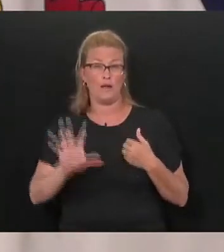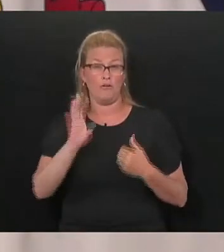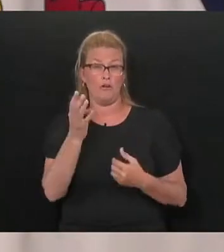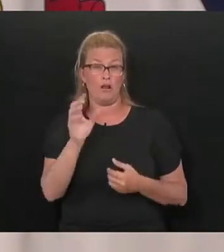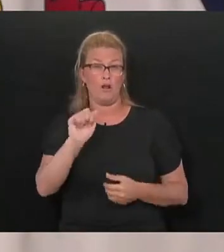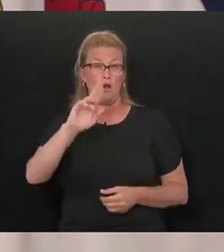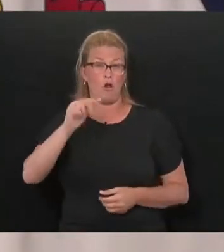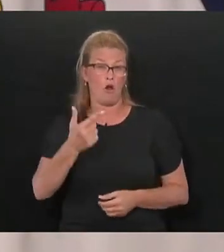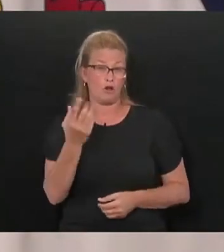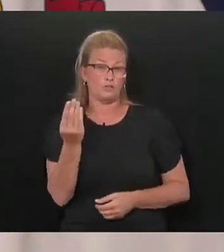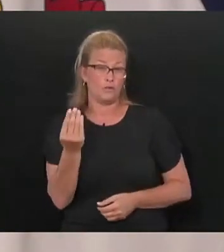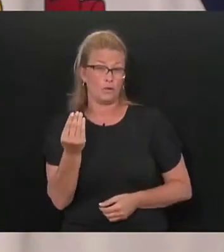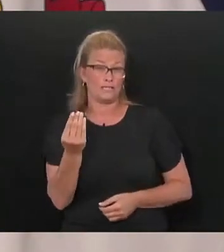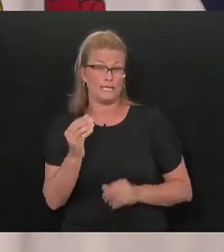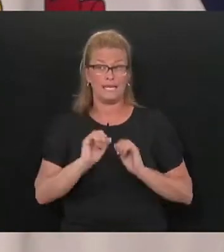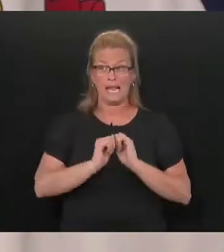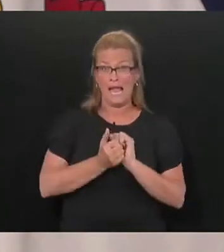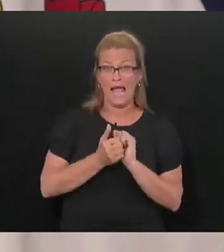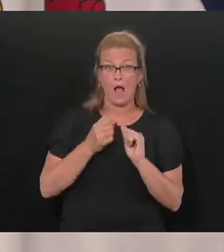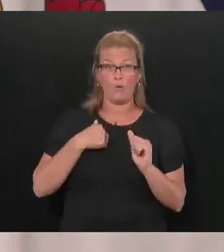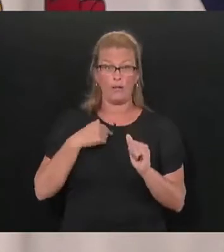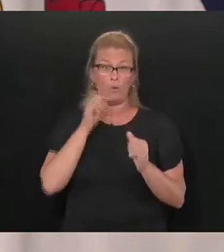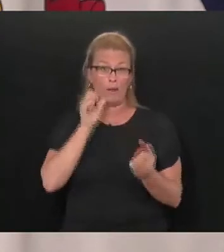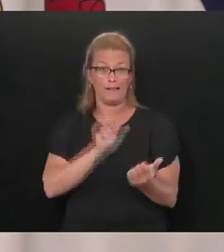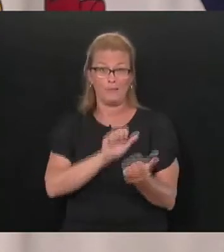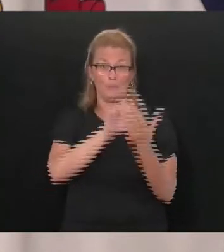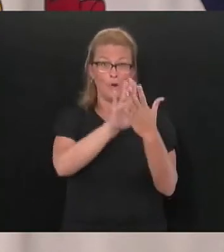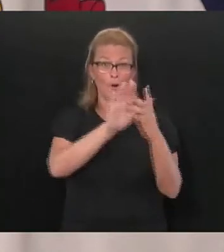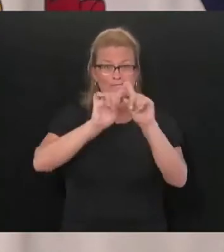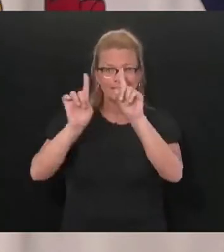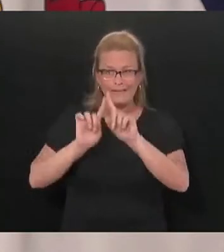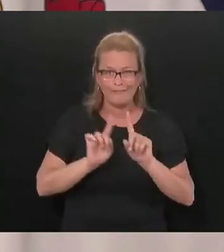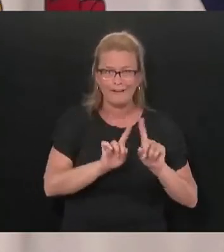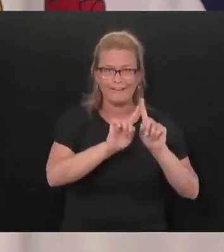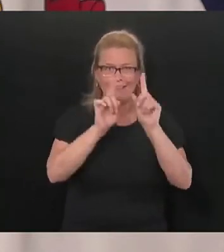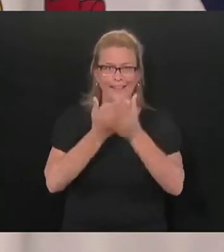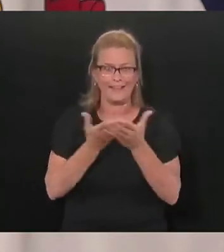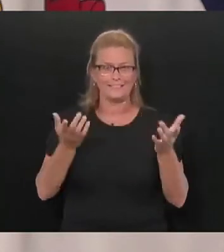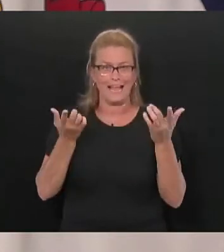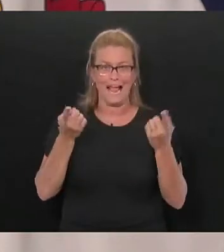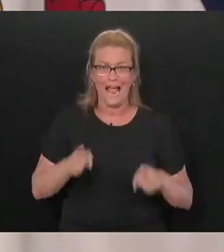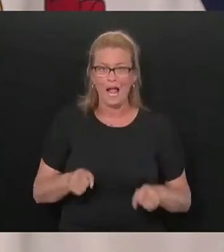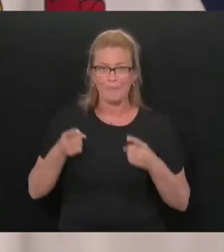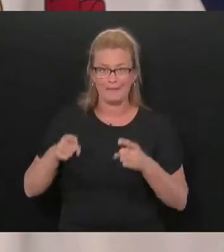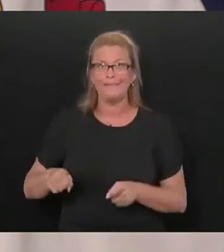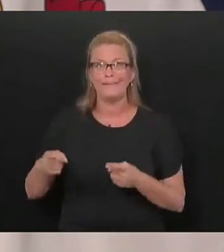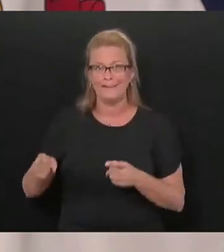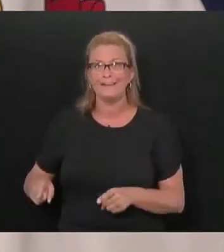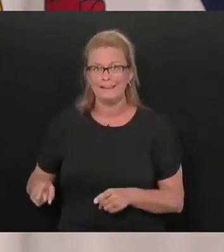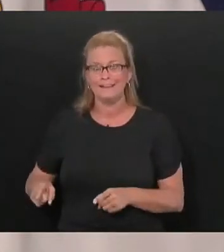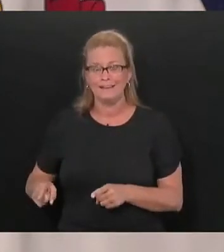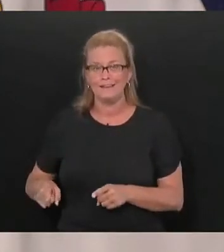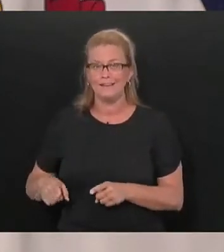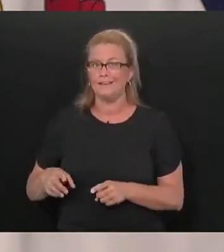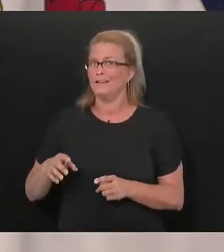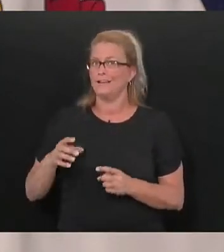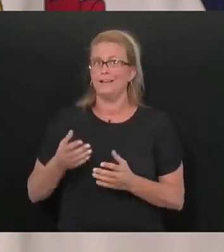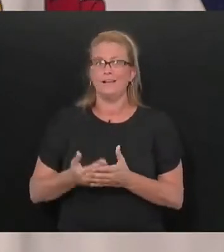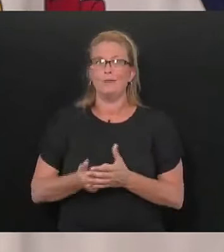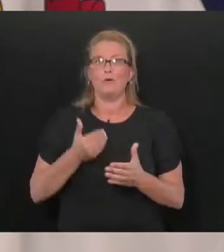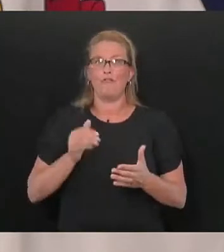how we're going to handle all the different aspects of the intricacies down in the weeds stuff that we have to